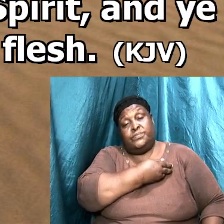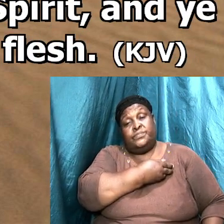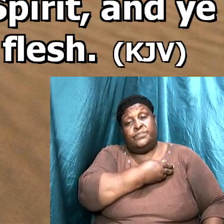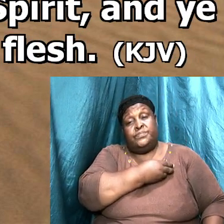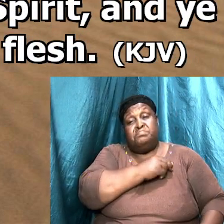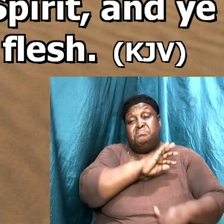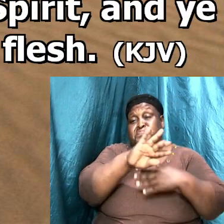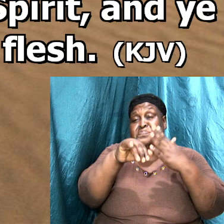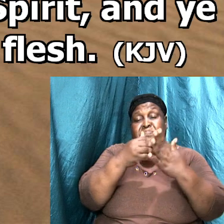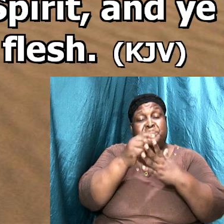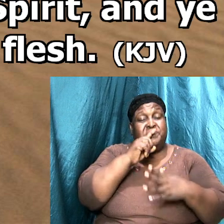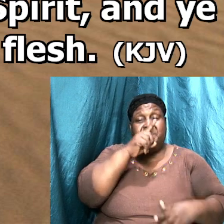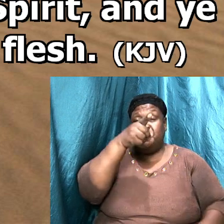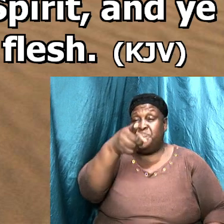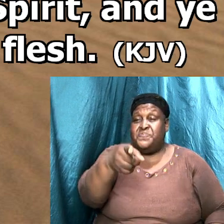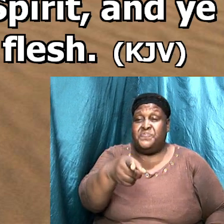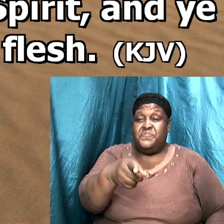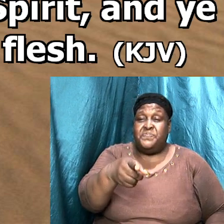into all truth